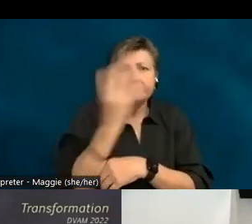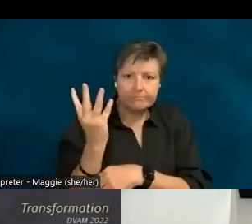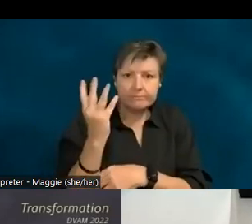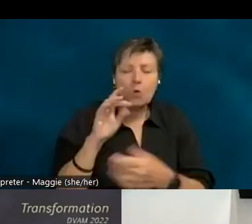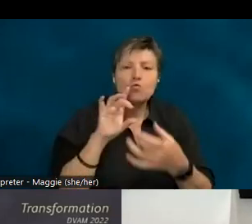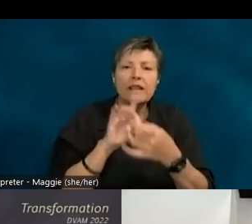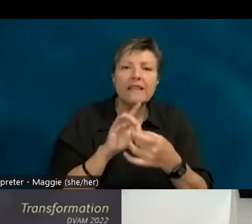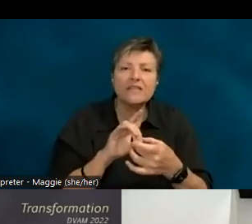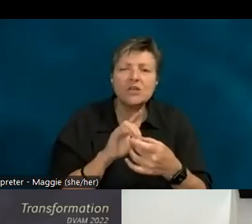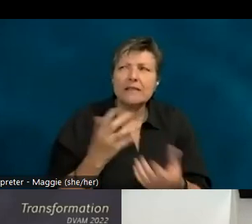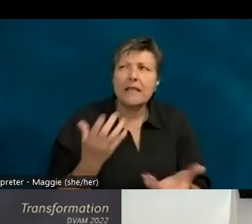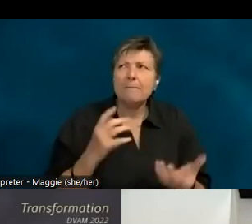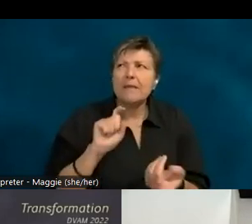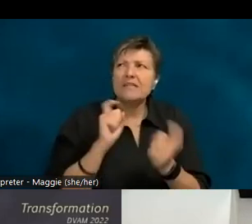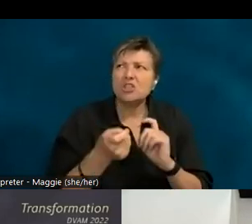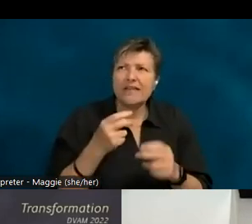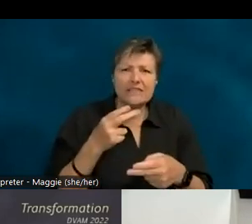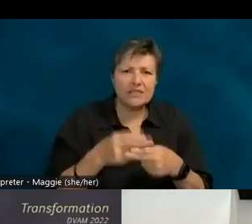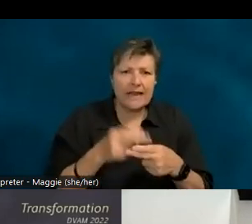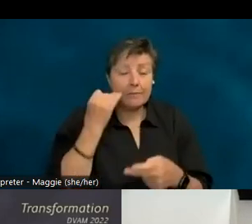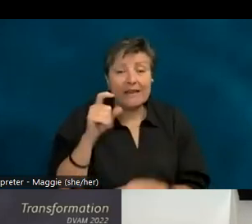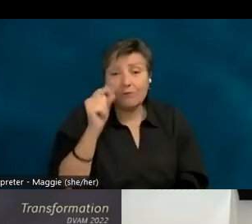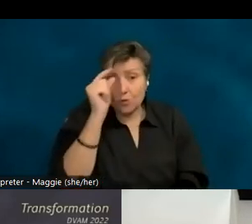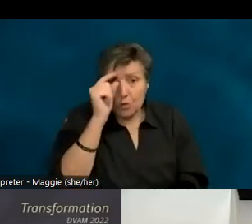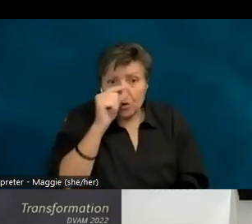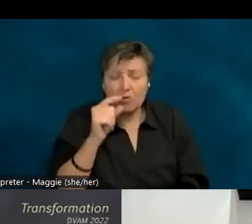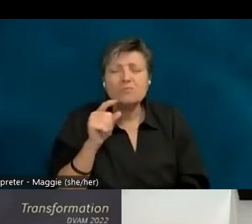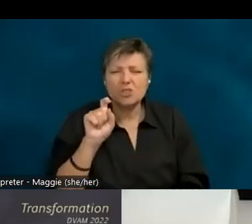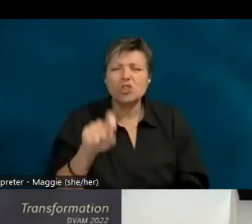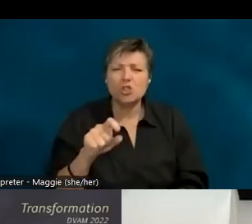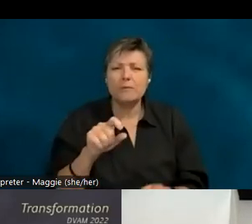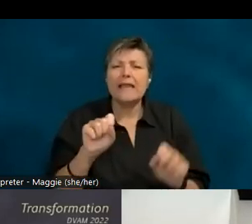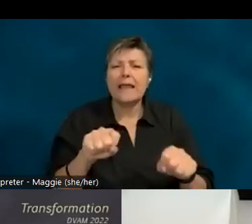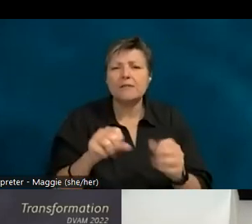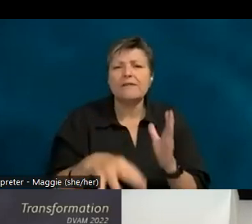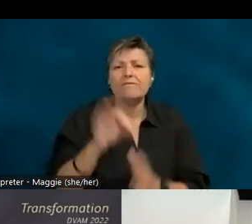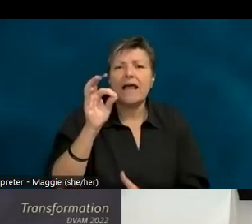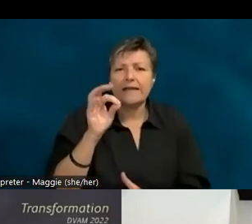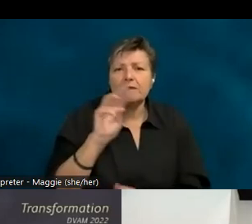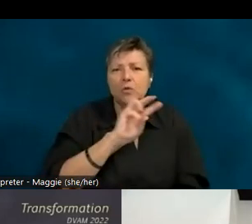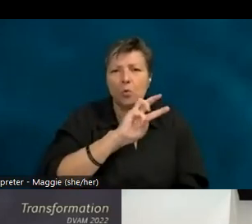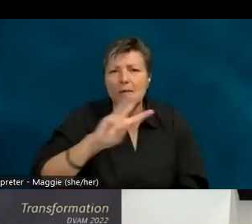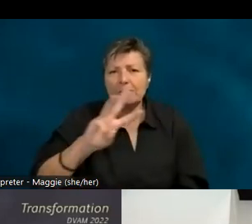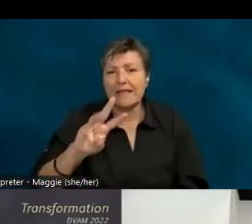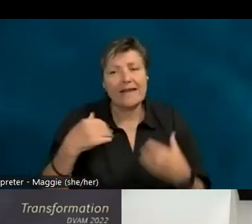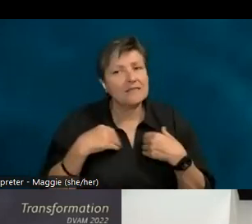have changed their name, but if you Google the Northwest Network, you should be able to find it. They have a wonderful website that has great tools on there.